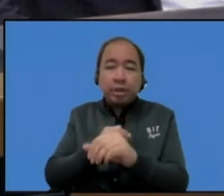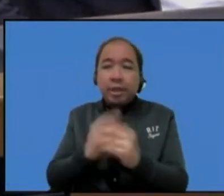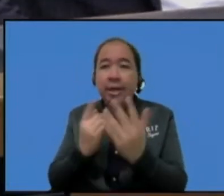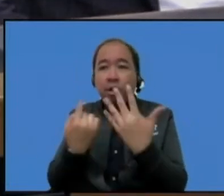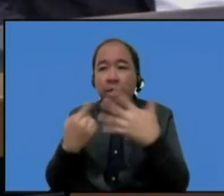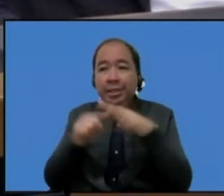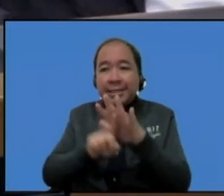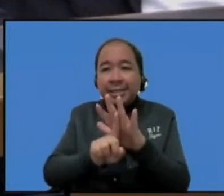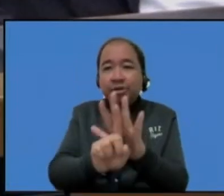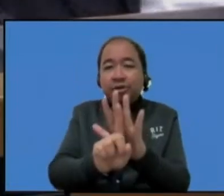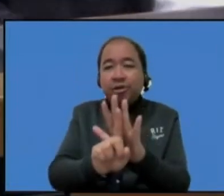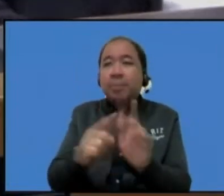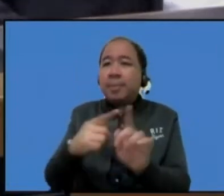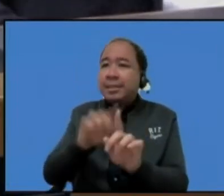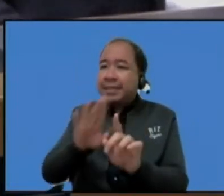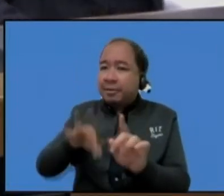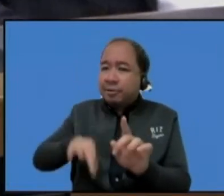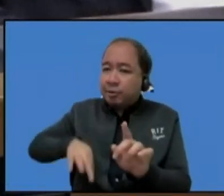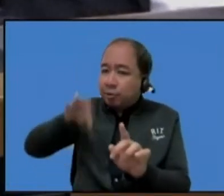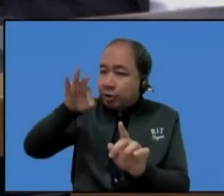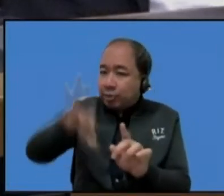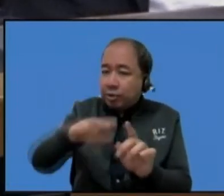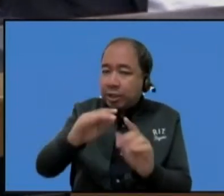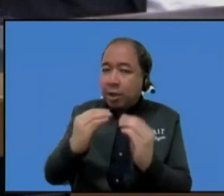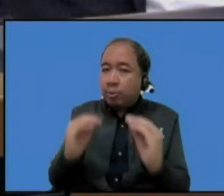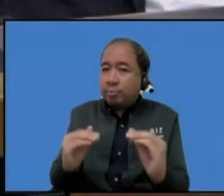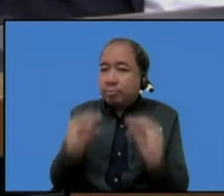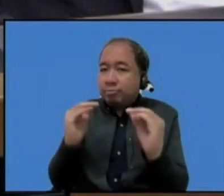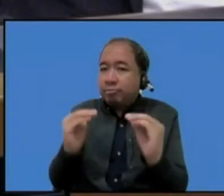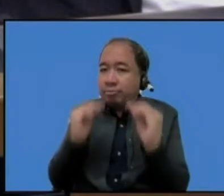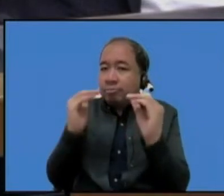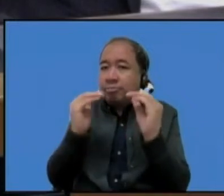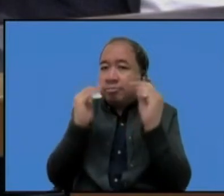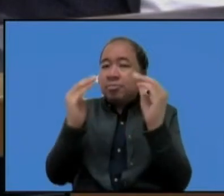development through and more inclusive